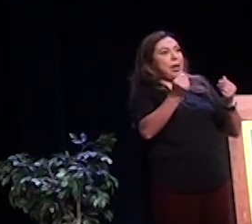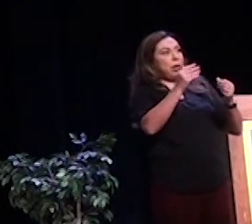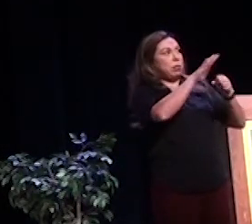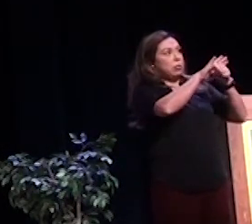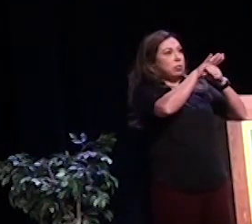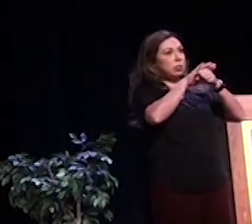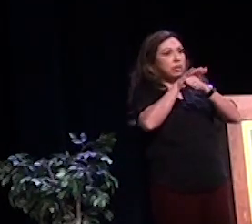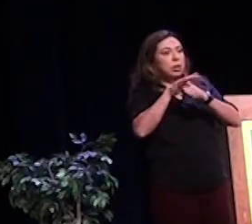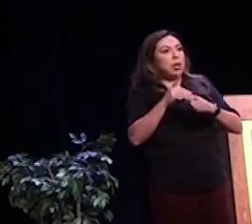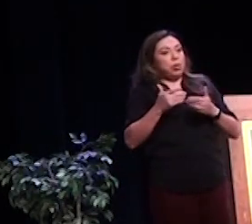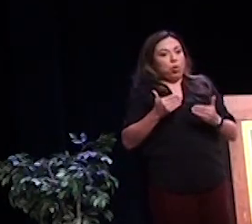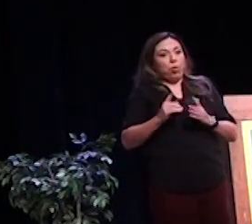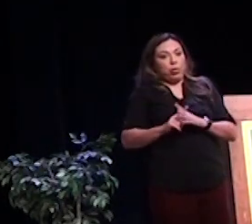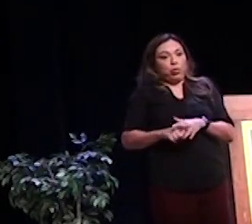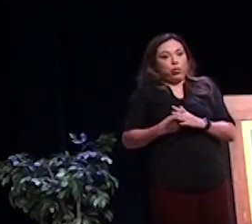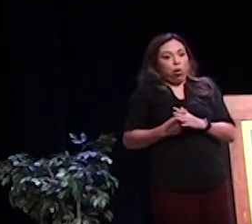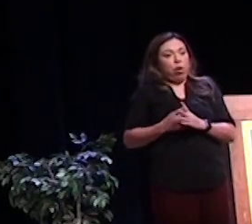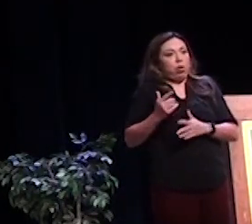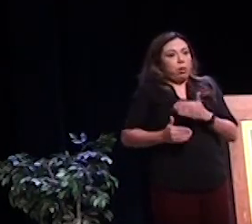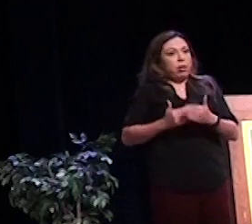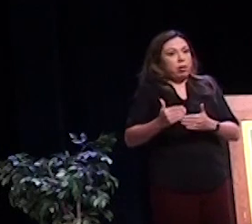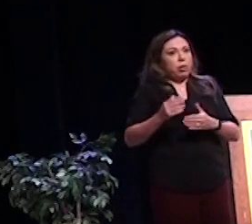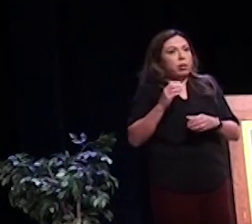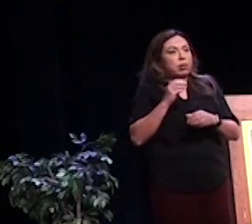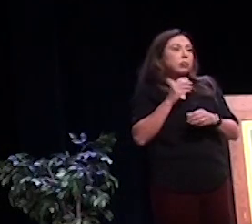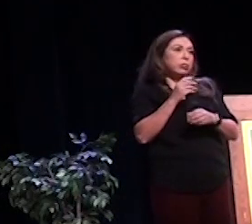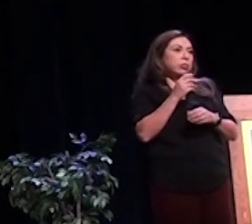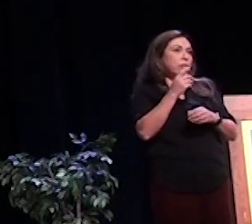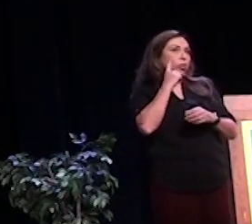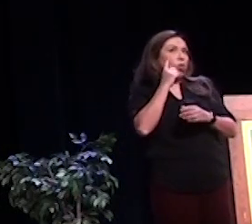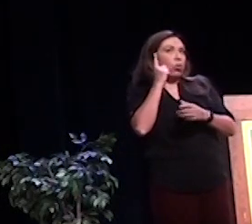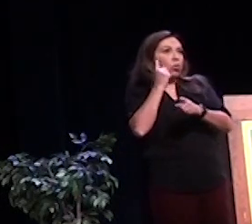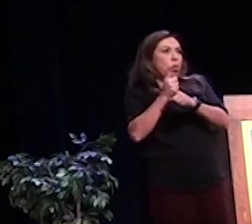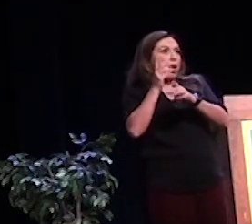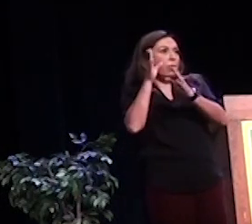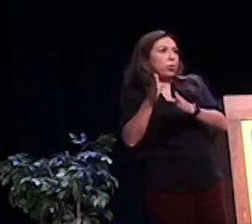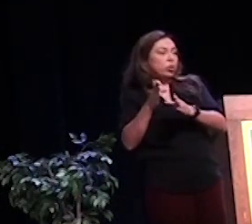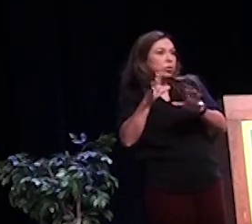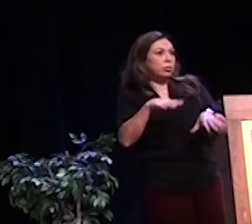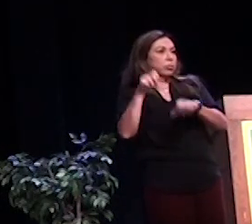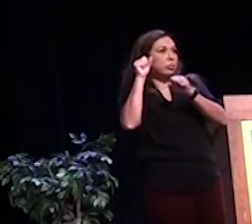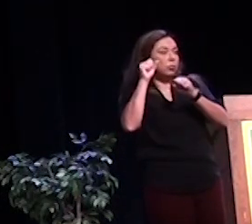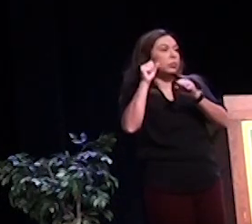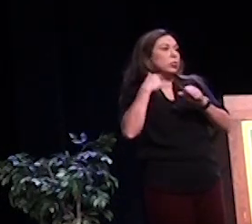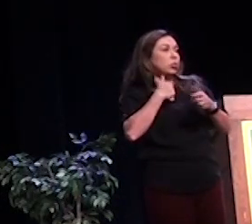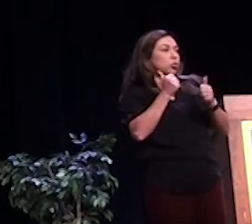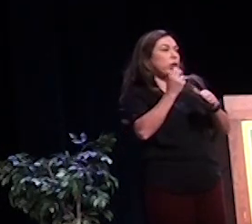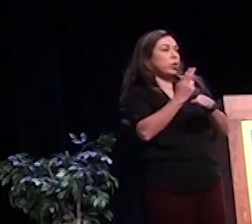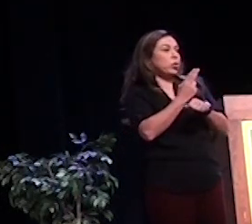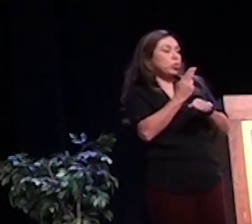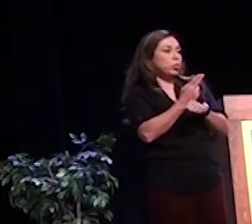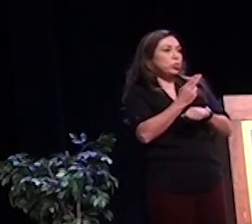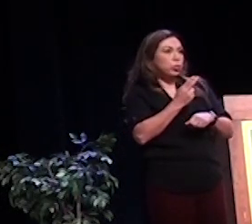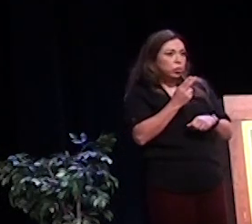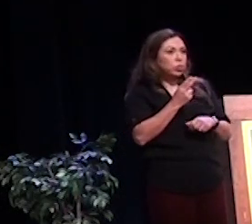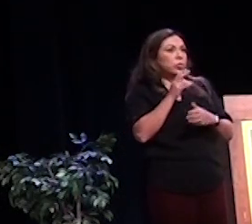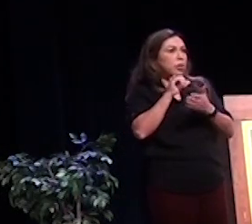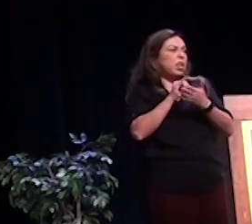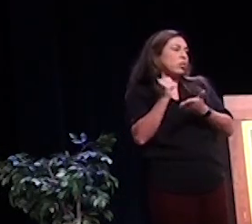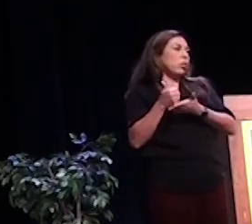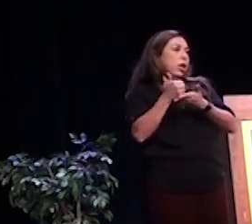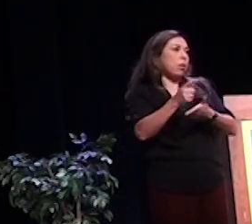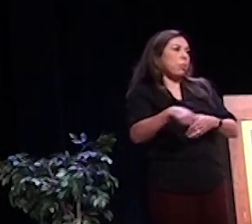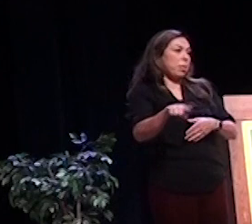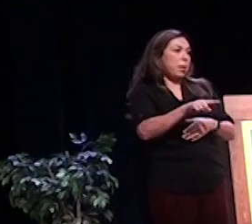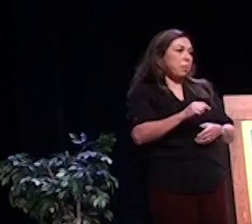to get started and get in there and know the right people. So we're trying to utilize these tools to help them run